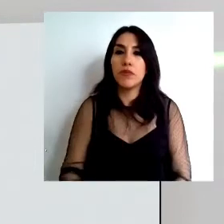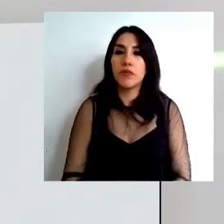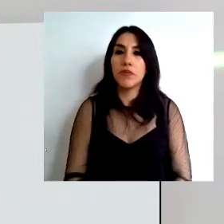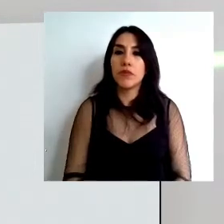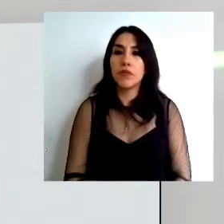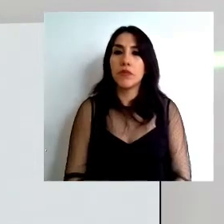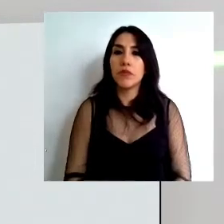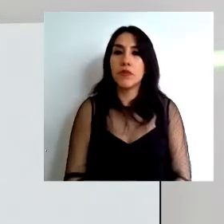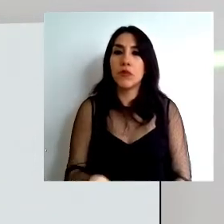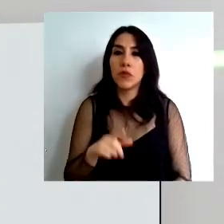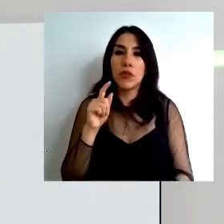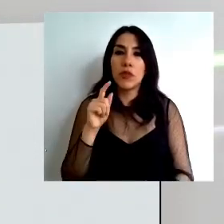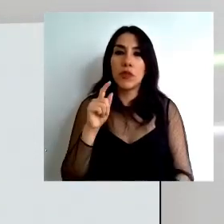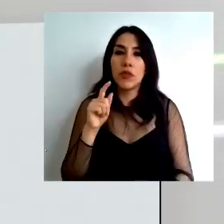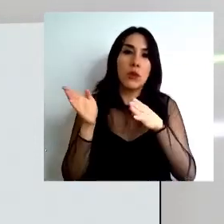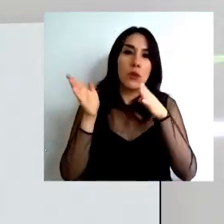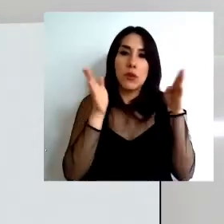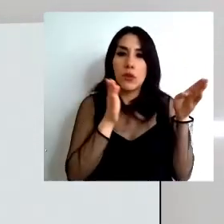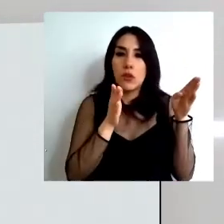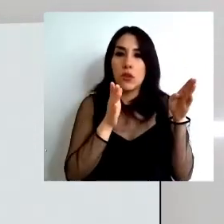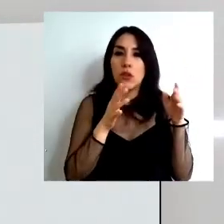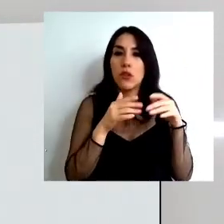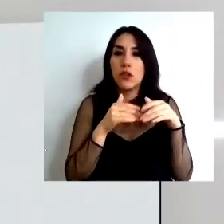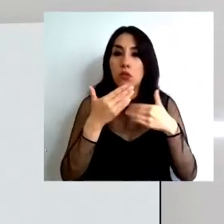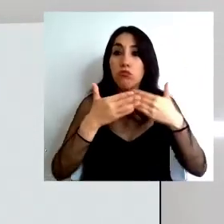for your regional